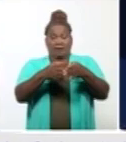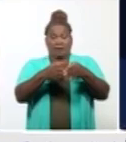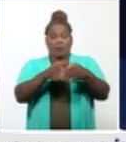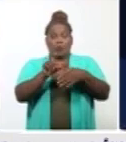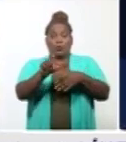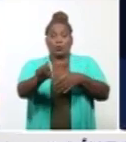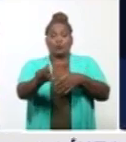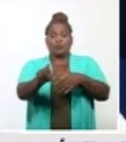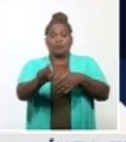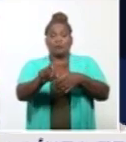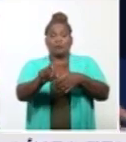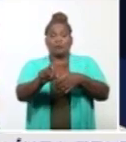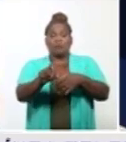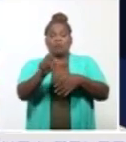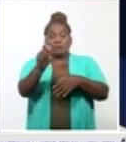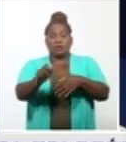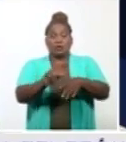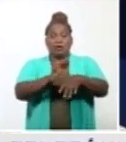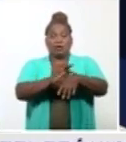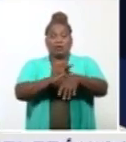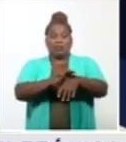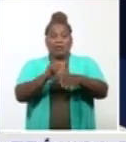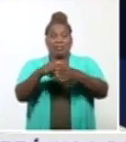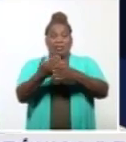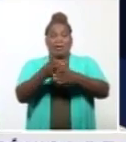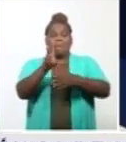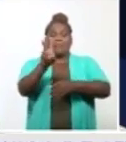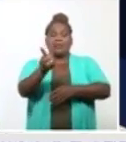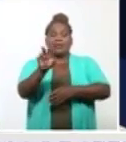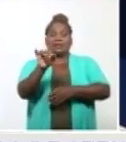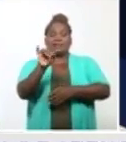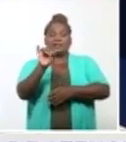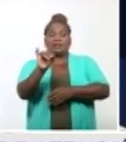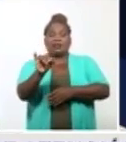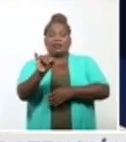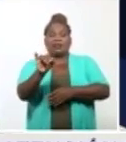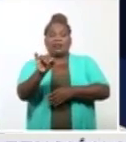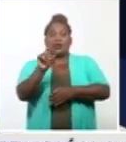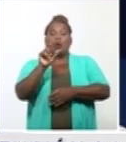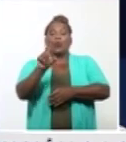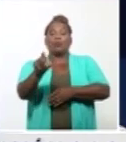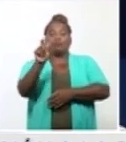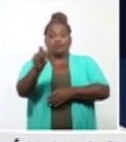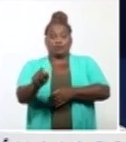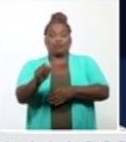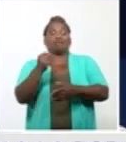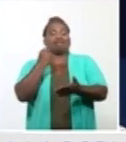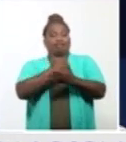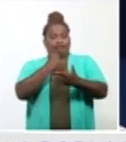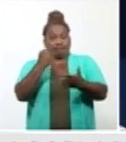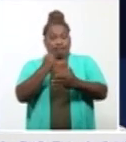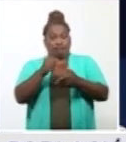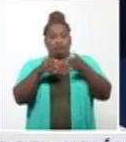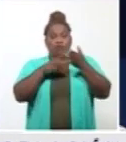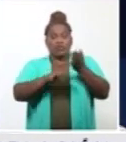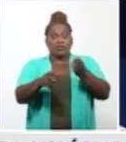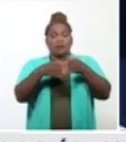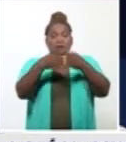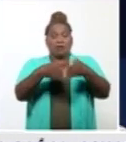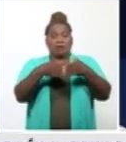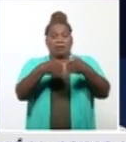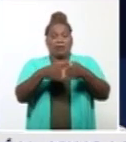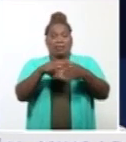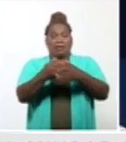And taking into account its evolution, this province remains without transmission, because the case that